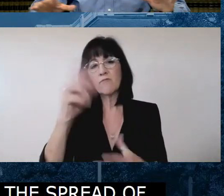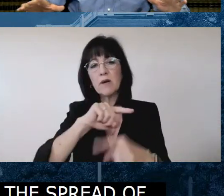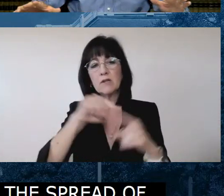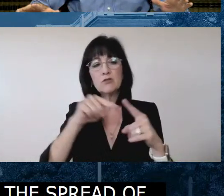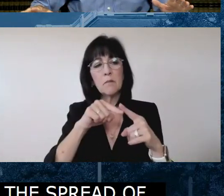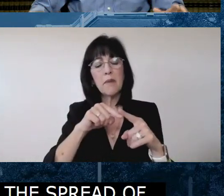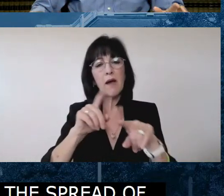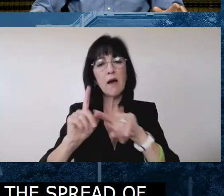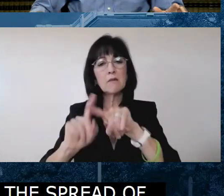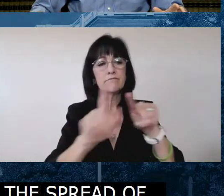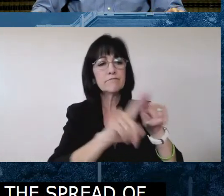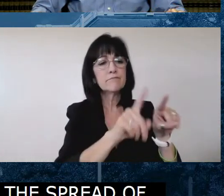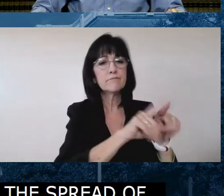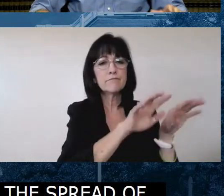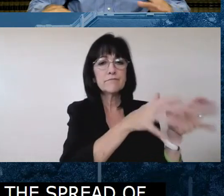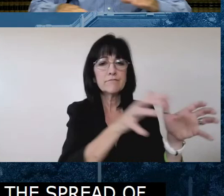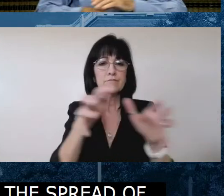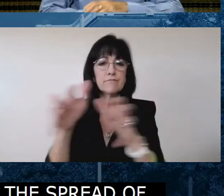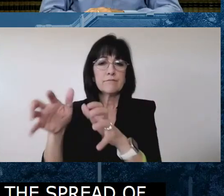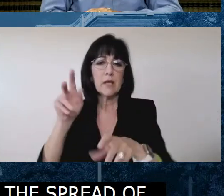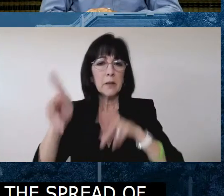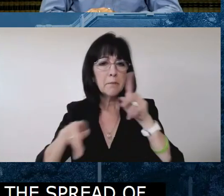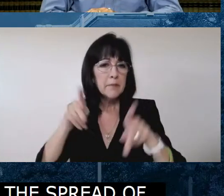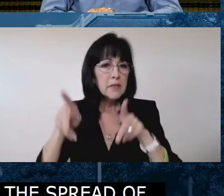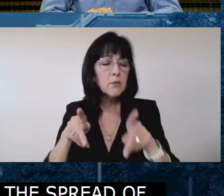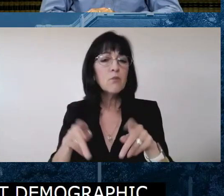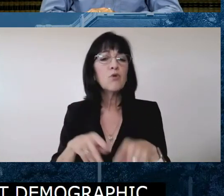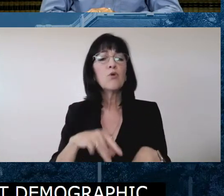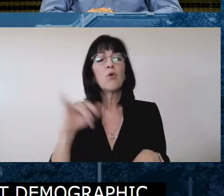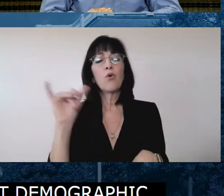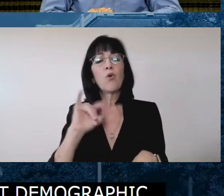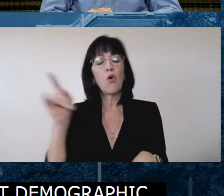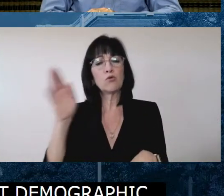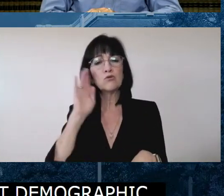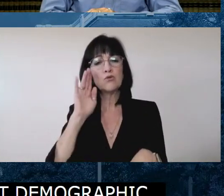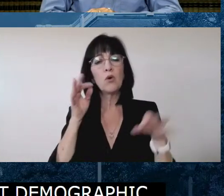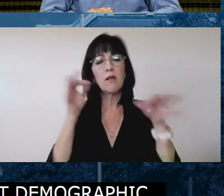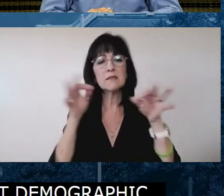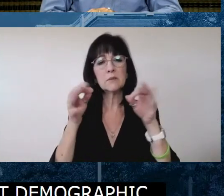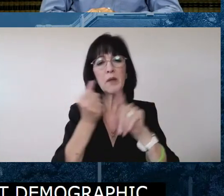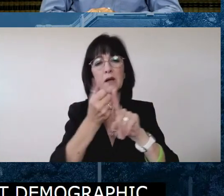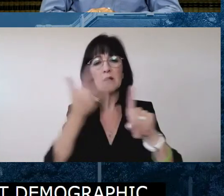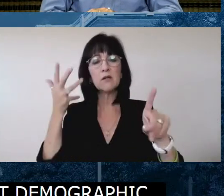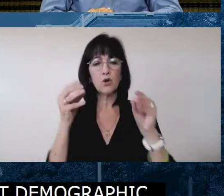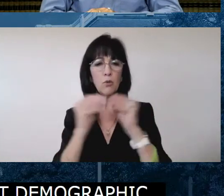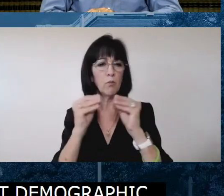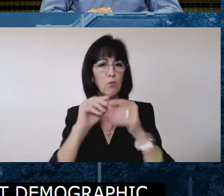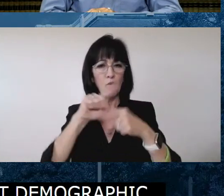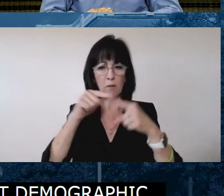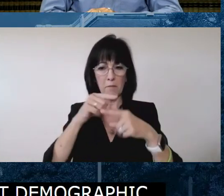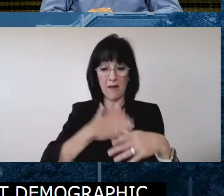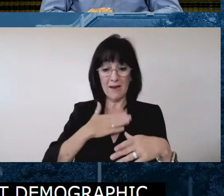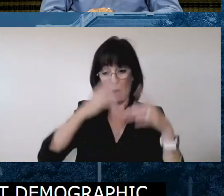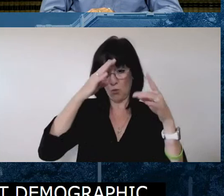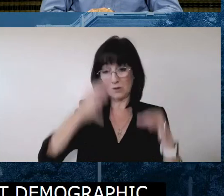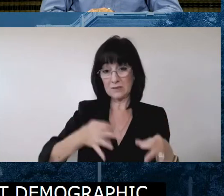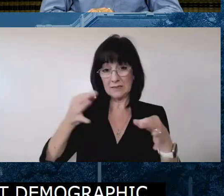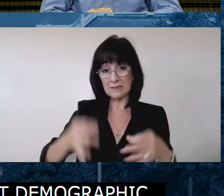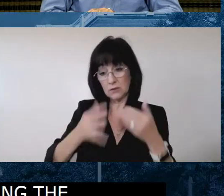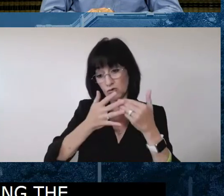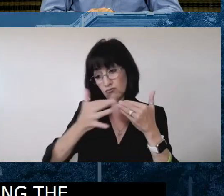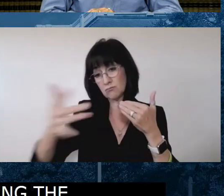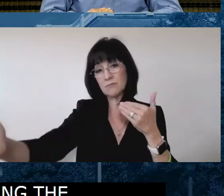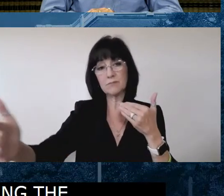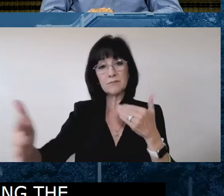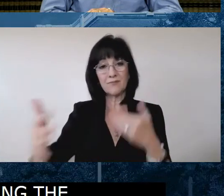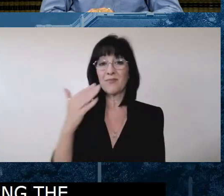context in which we are considering the decisions that we have to make over the next few days and into next week. Thank